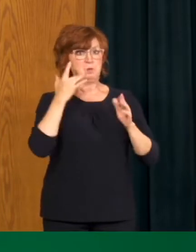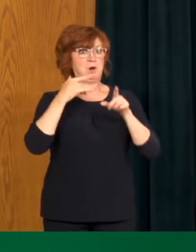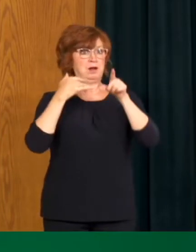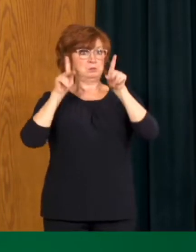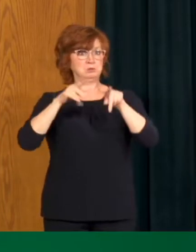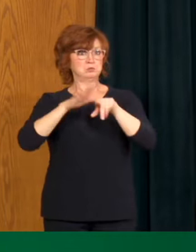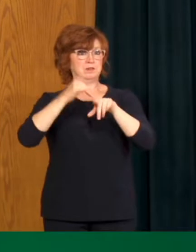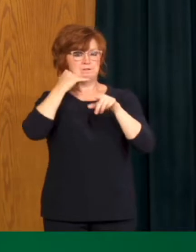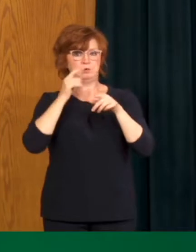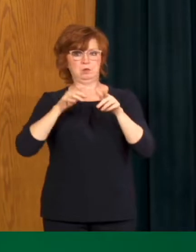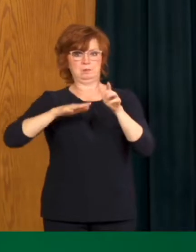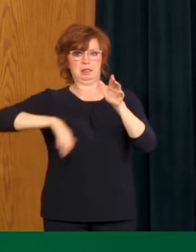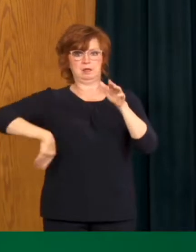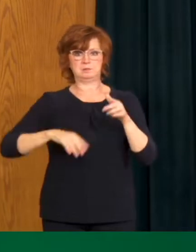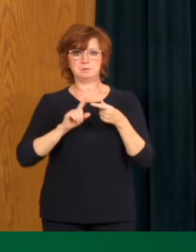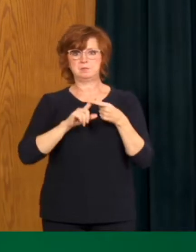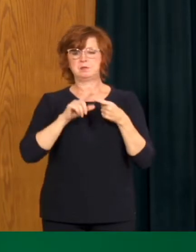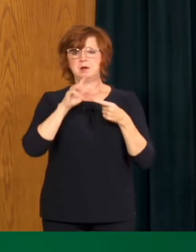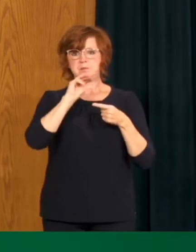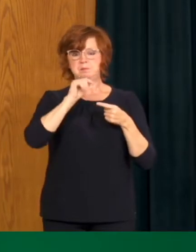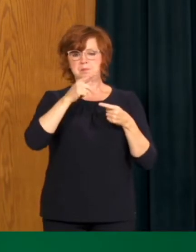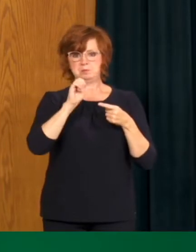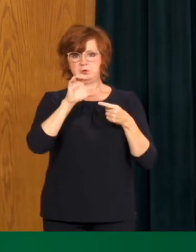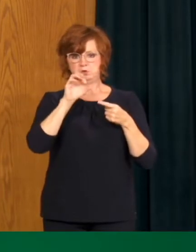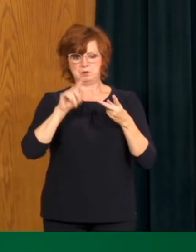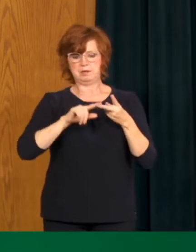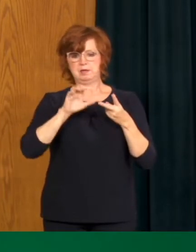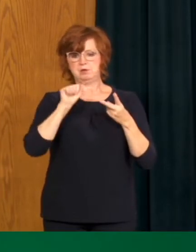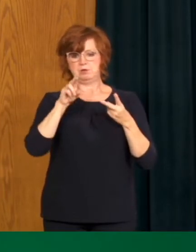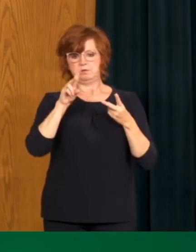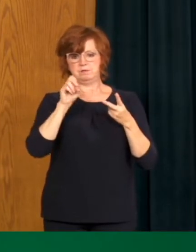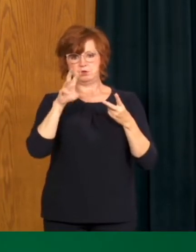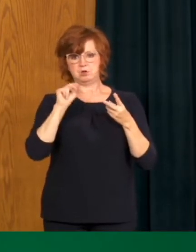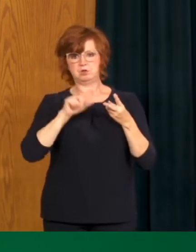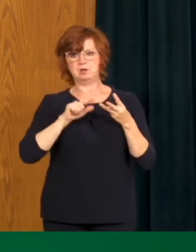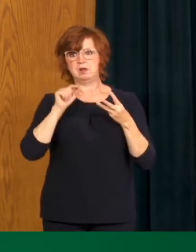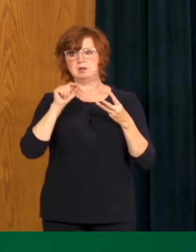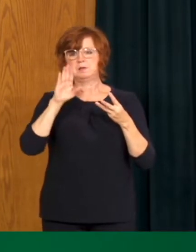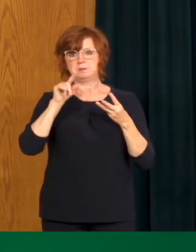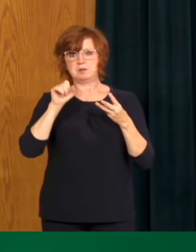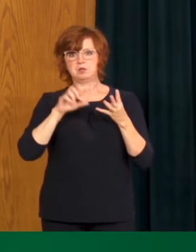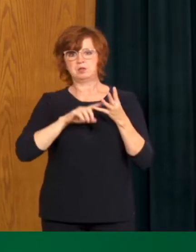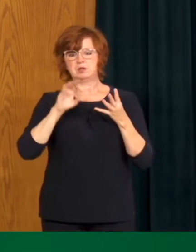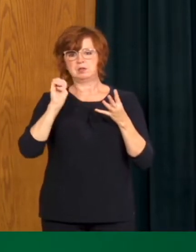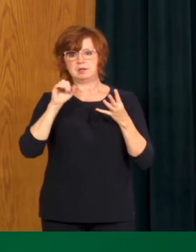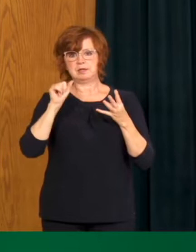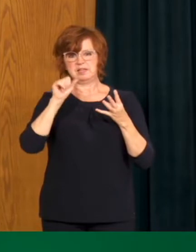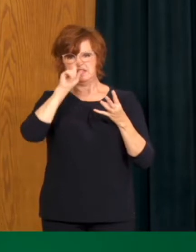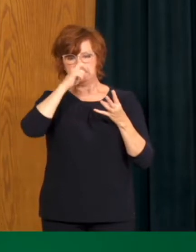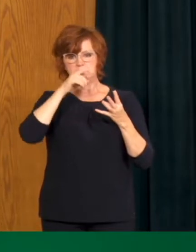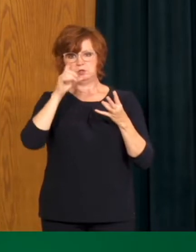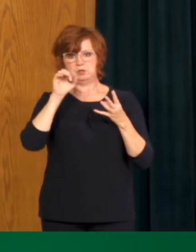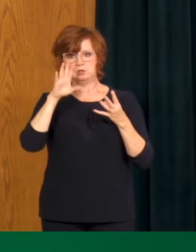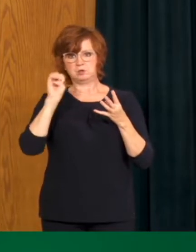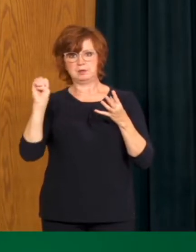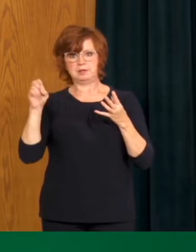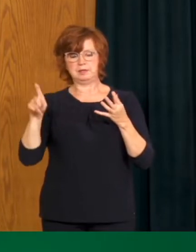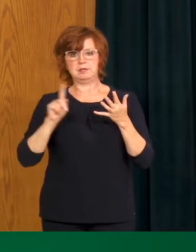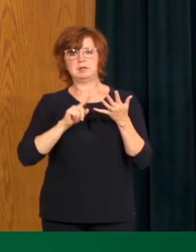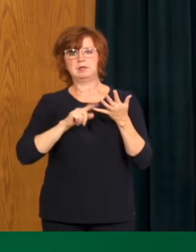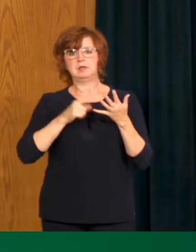Certainly. So we have the RMs of Maple Creek, Auvergne, Bigger, Eagle Creek, Grandview,